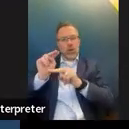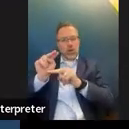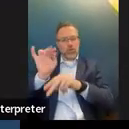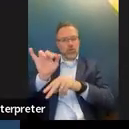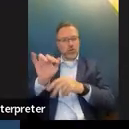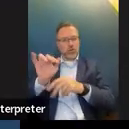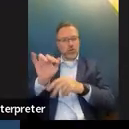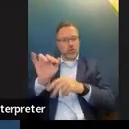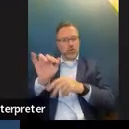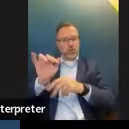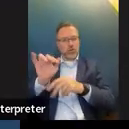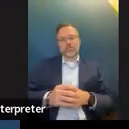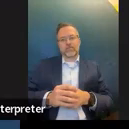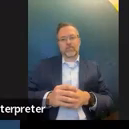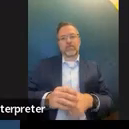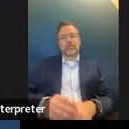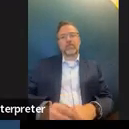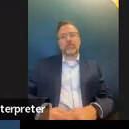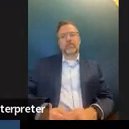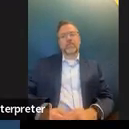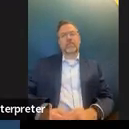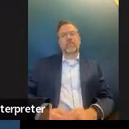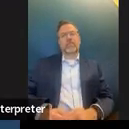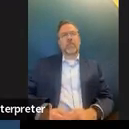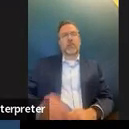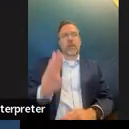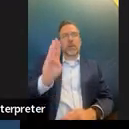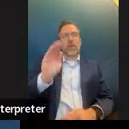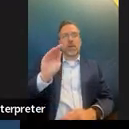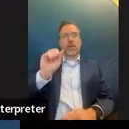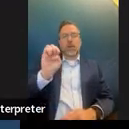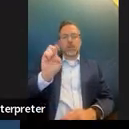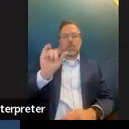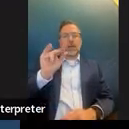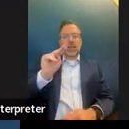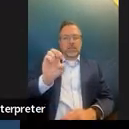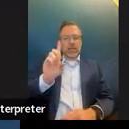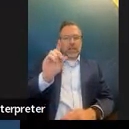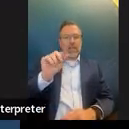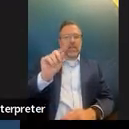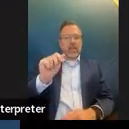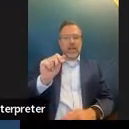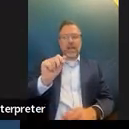Okay, so baseline data, goal measurement, progress monitoring, same data point.